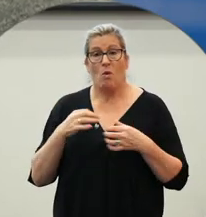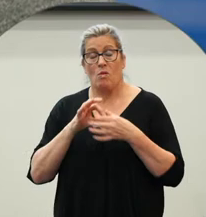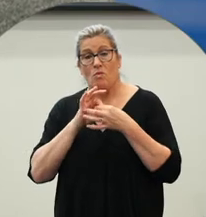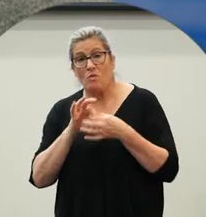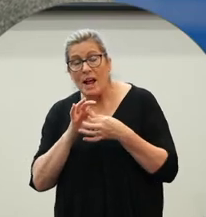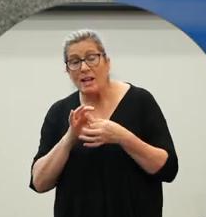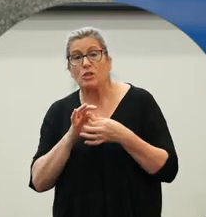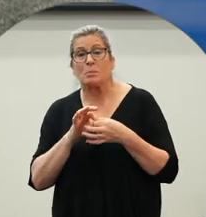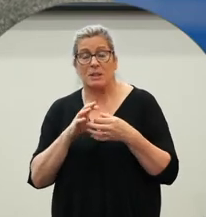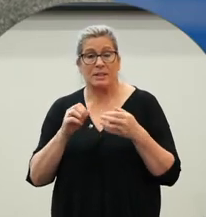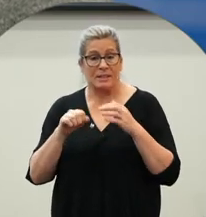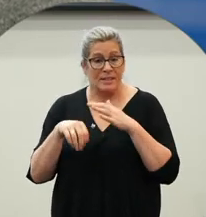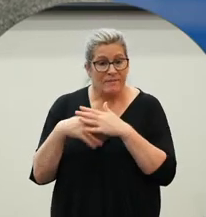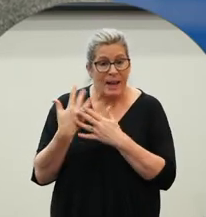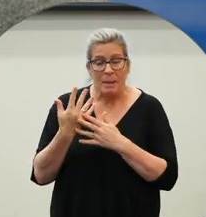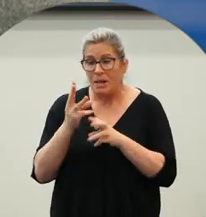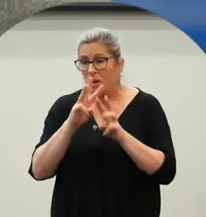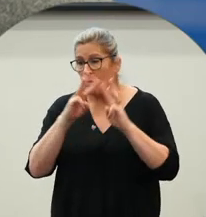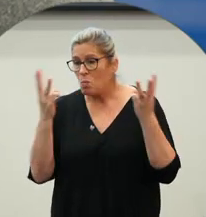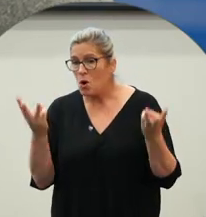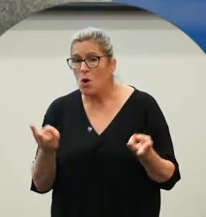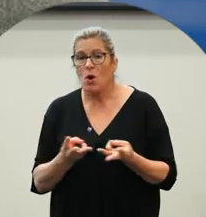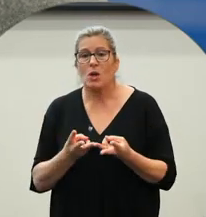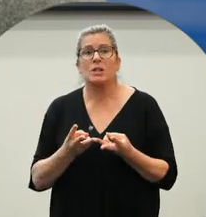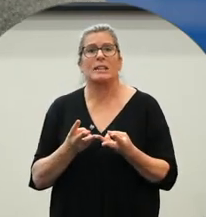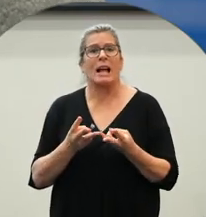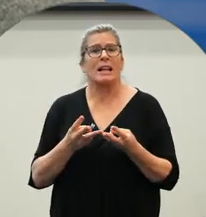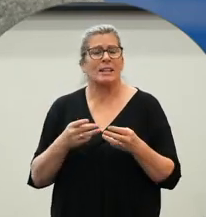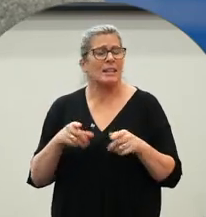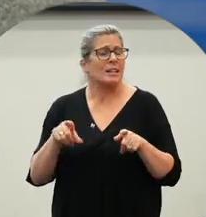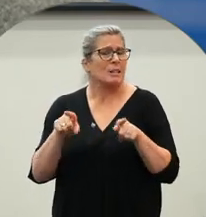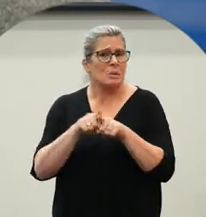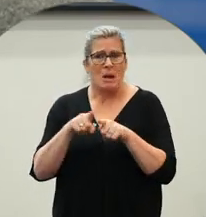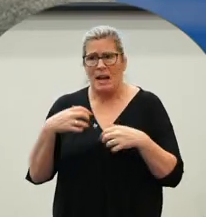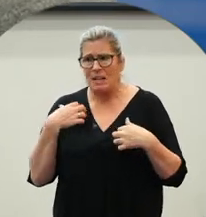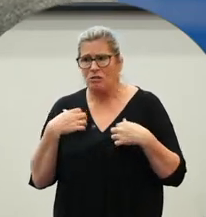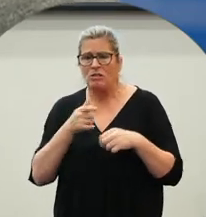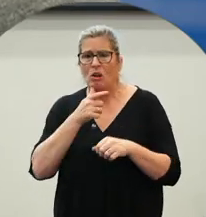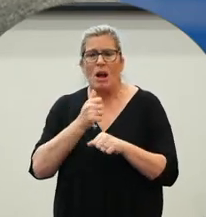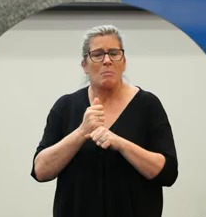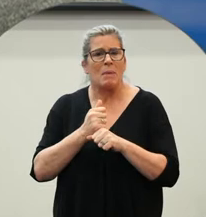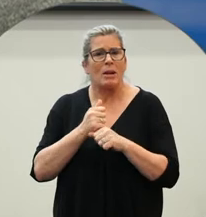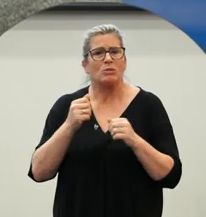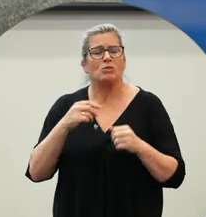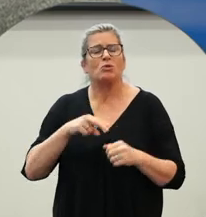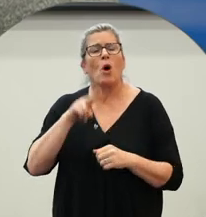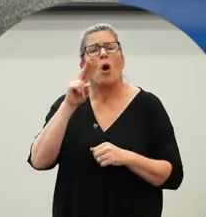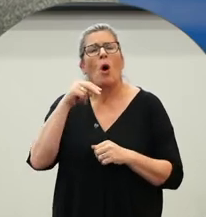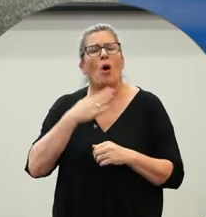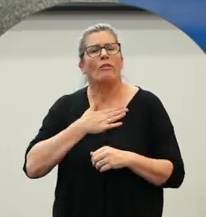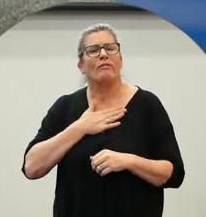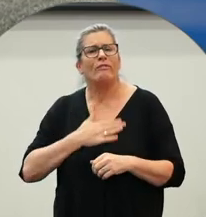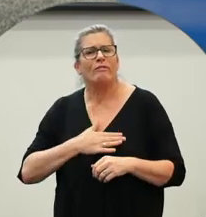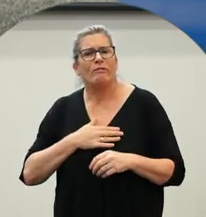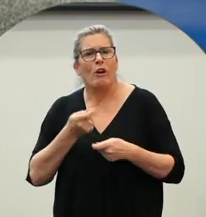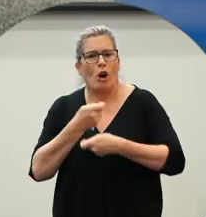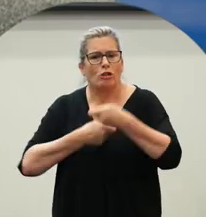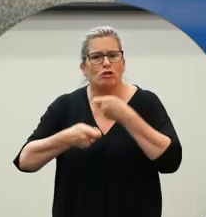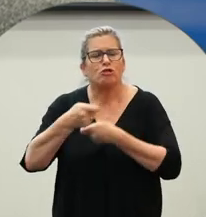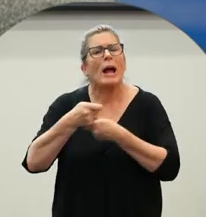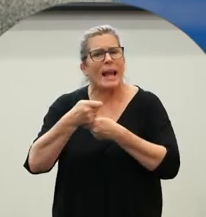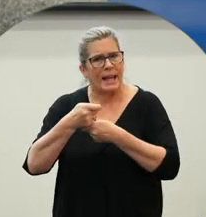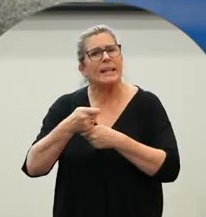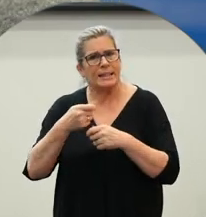and the developing world, especially unfair trade and how the West exploits developing countries for their